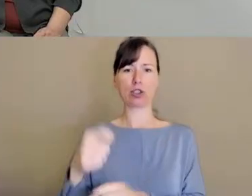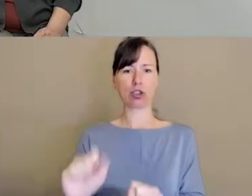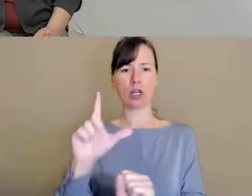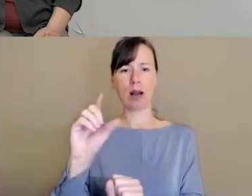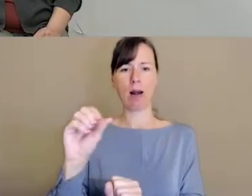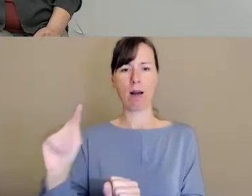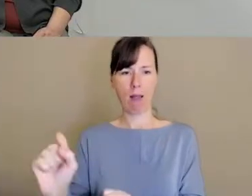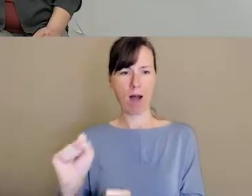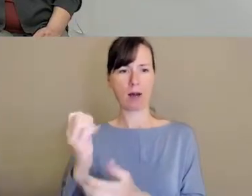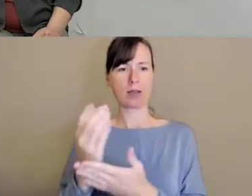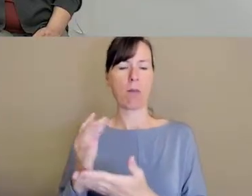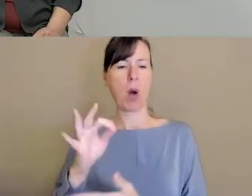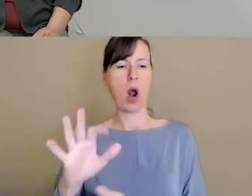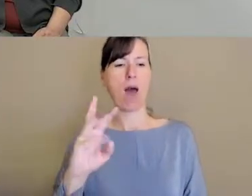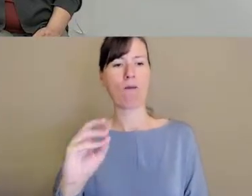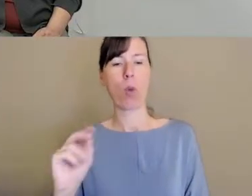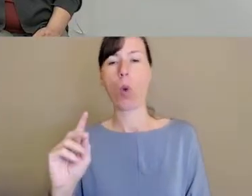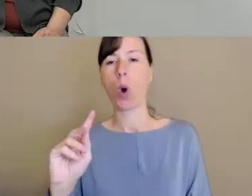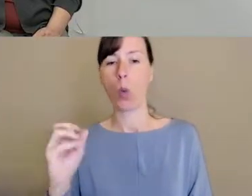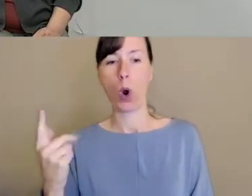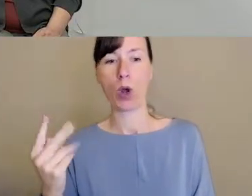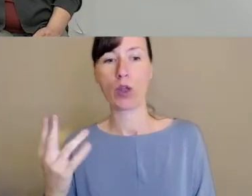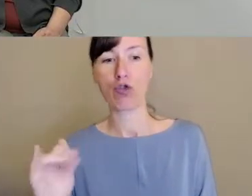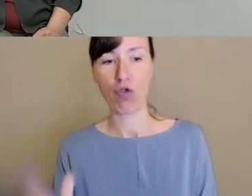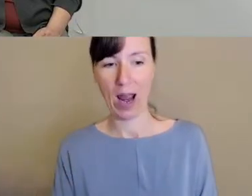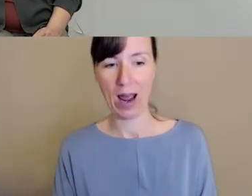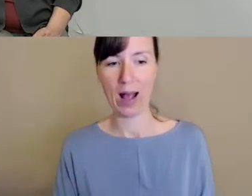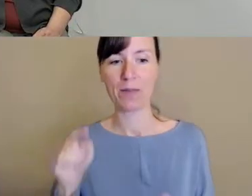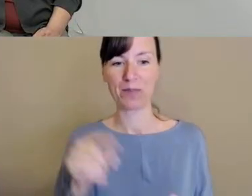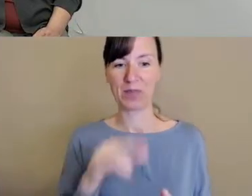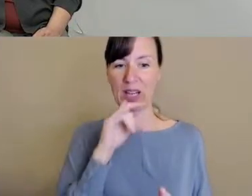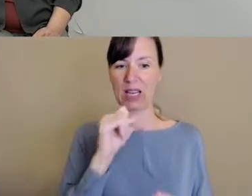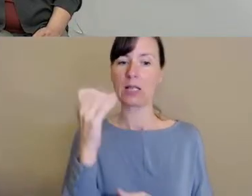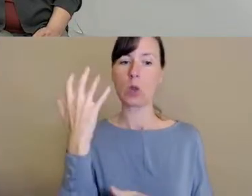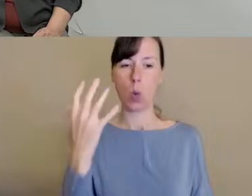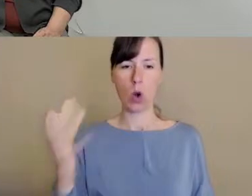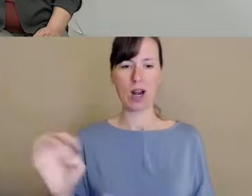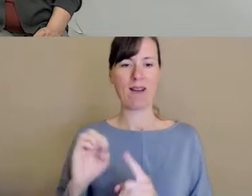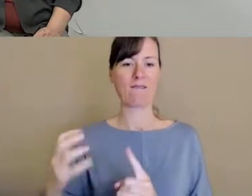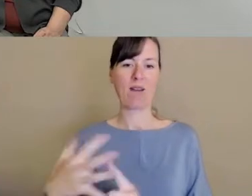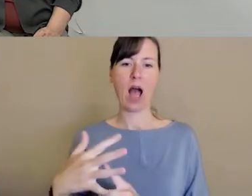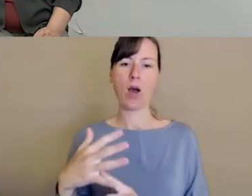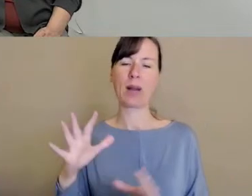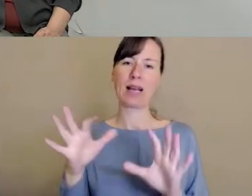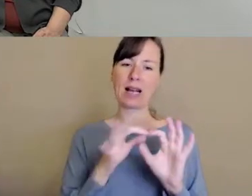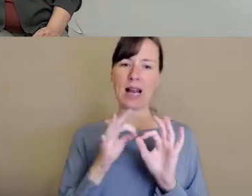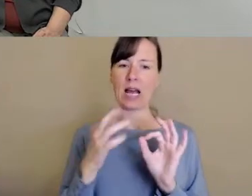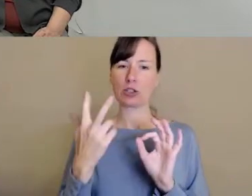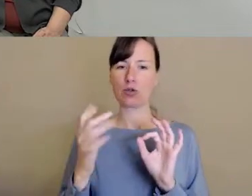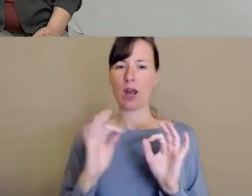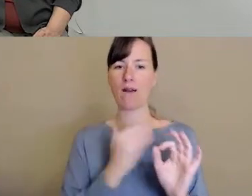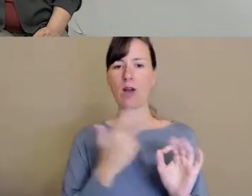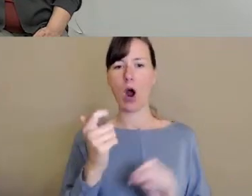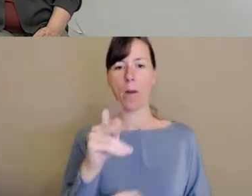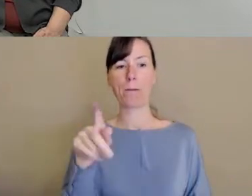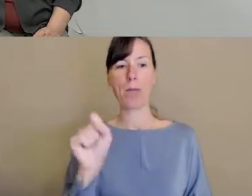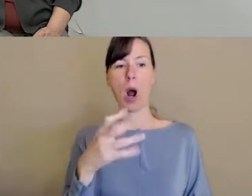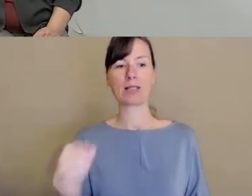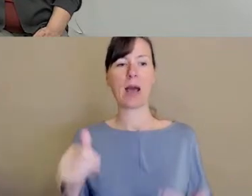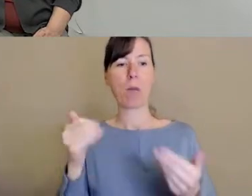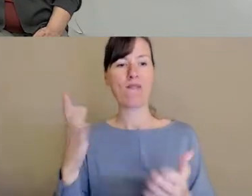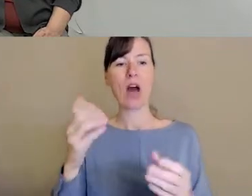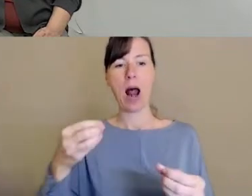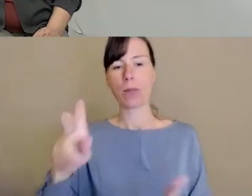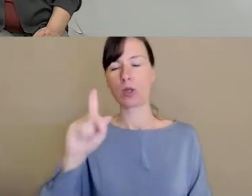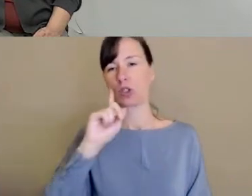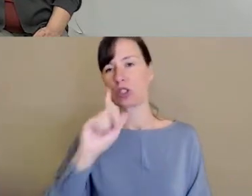for recreation, air and water quality protection, and a noise buffer. The Green Infrastructure Plan designates